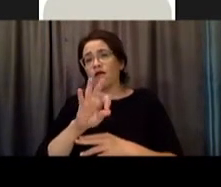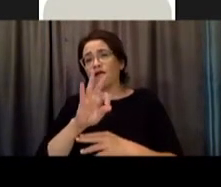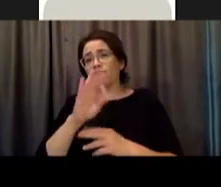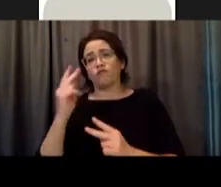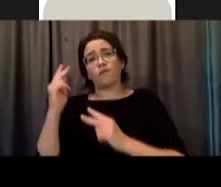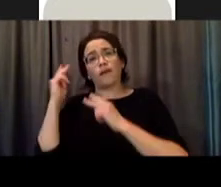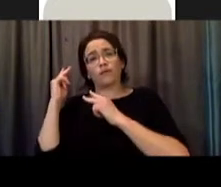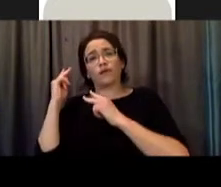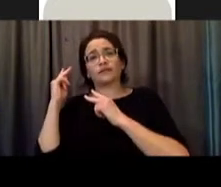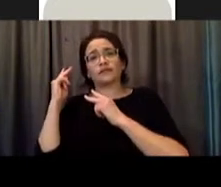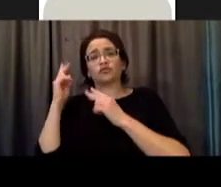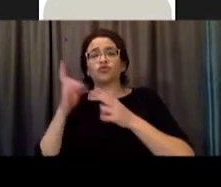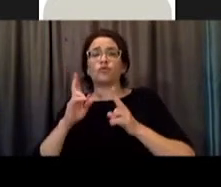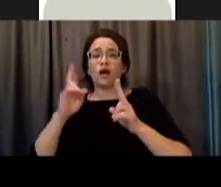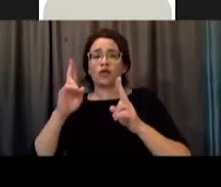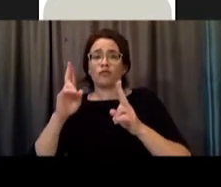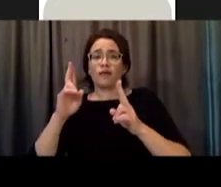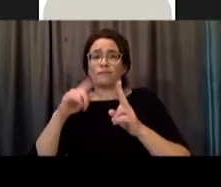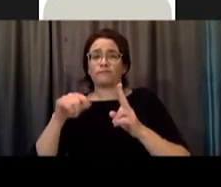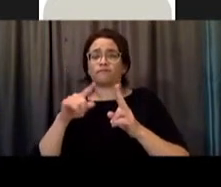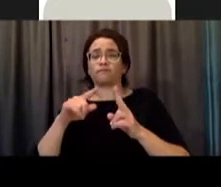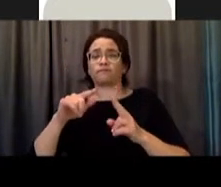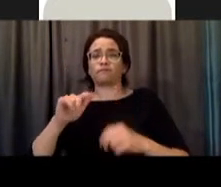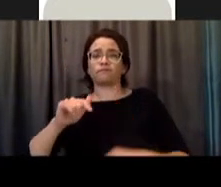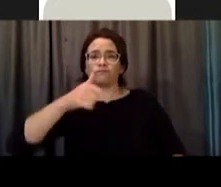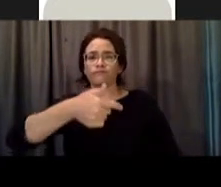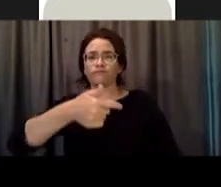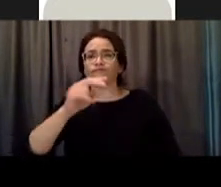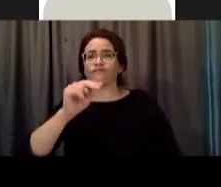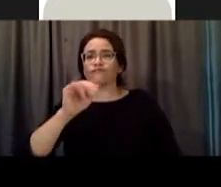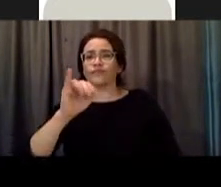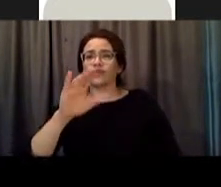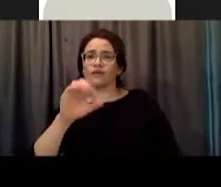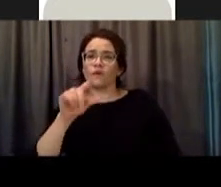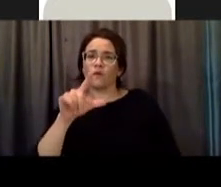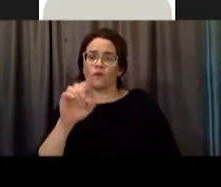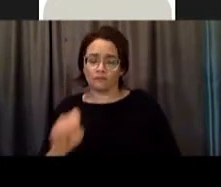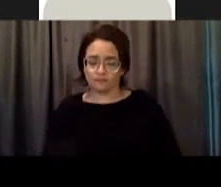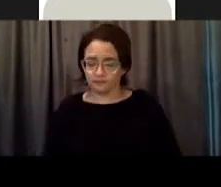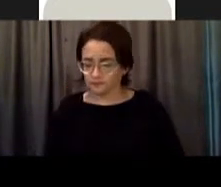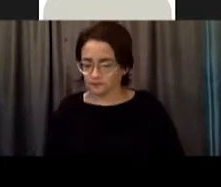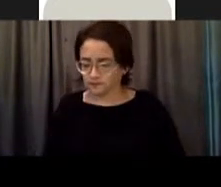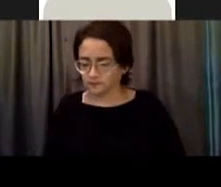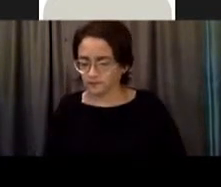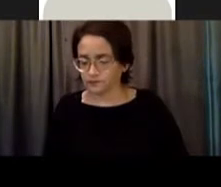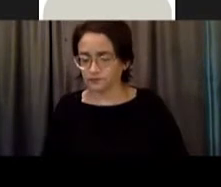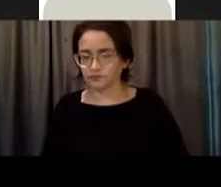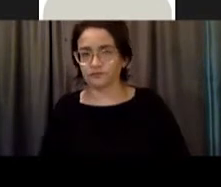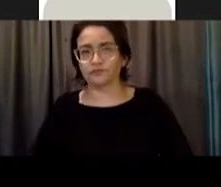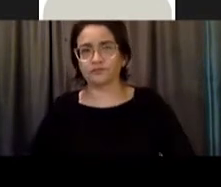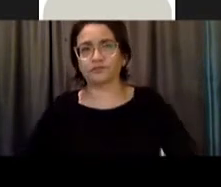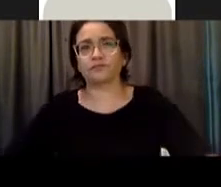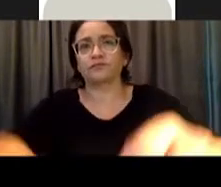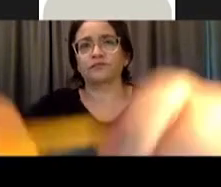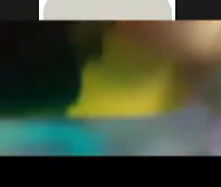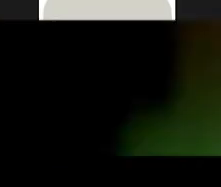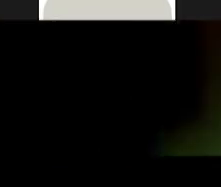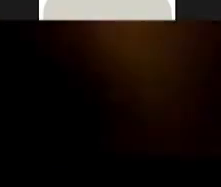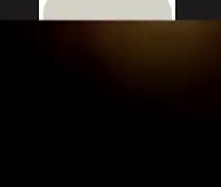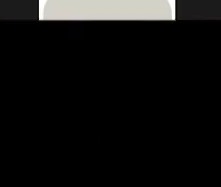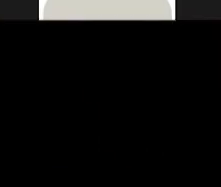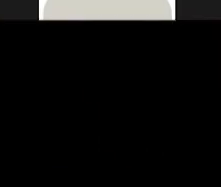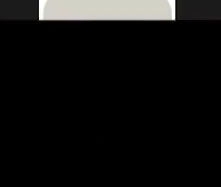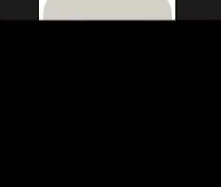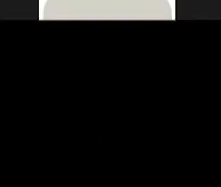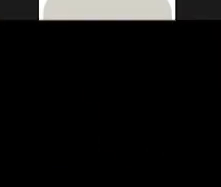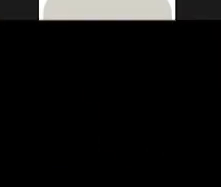And last fall, the Ukrainian American Community Center collaborated with the Ukrainian